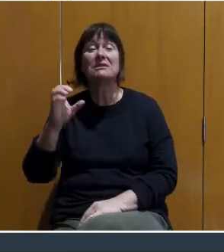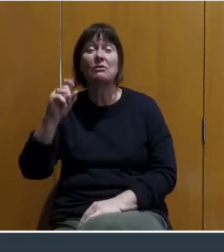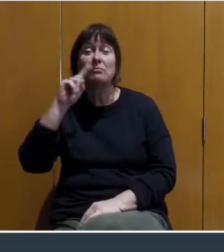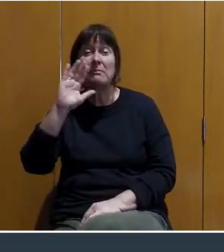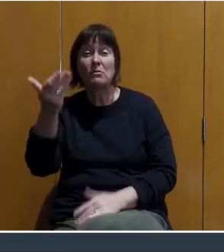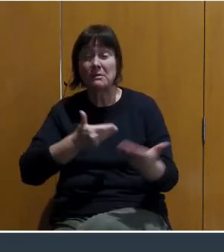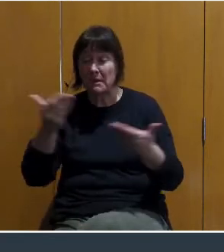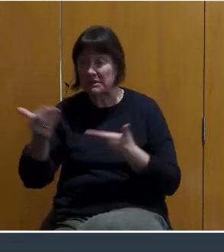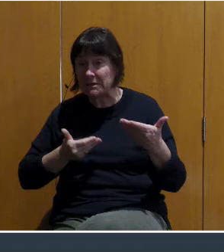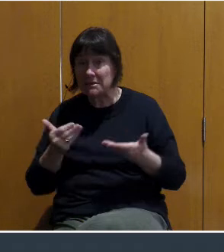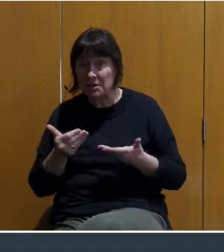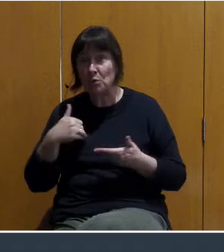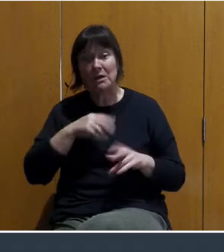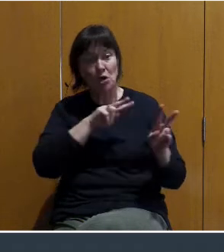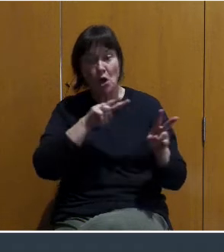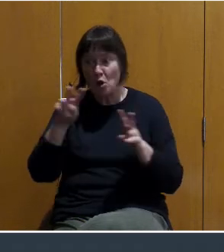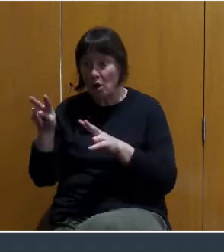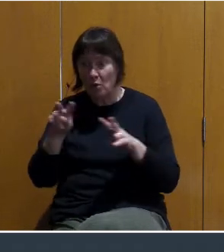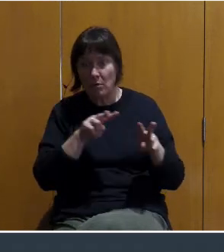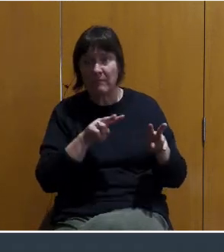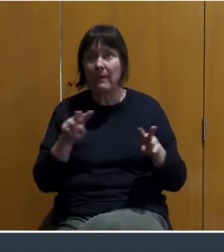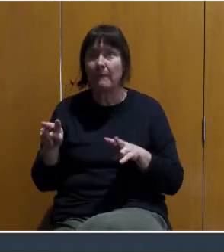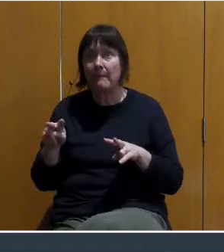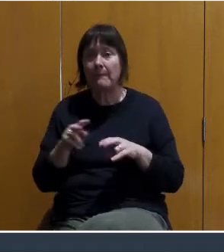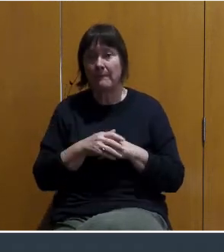And that is what your job is here today and tomorrow.